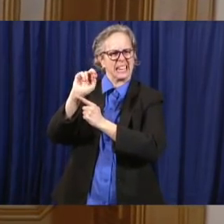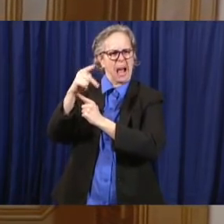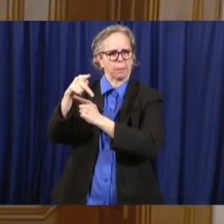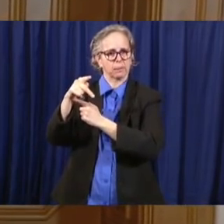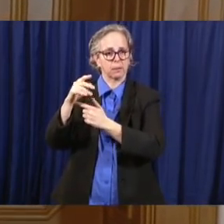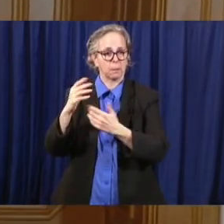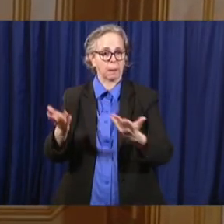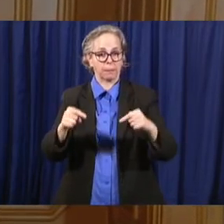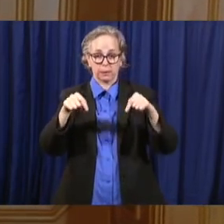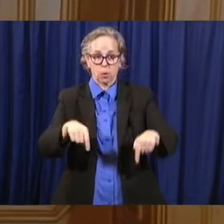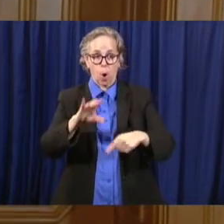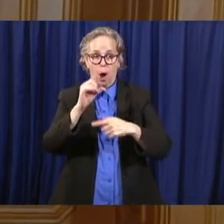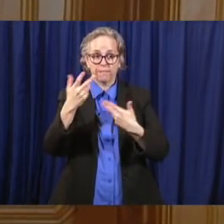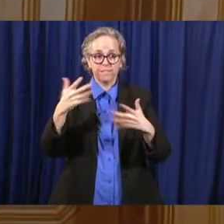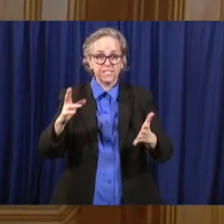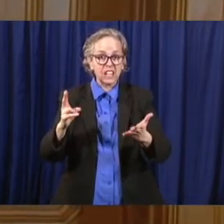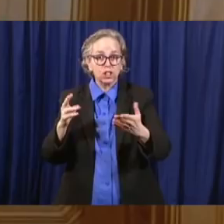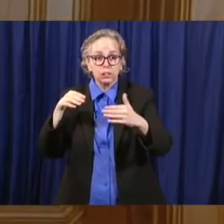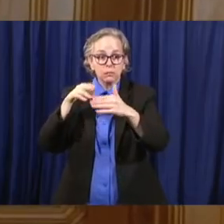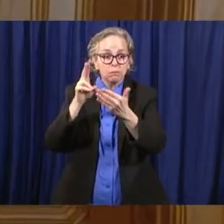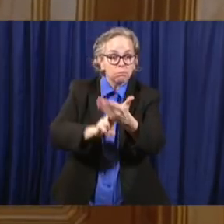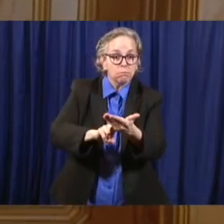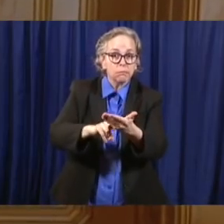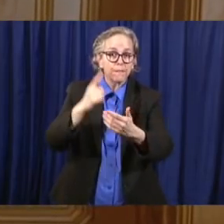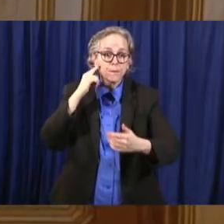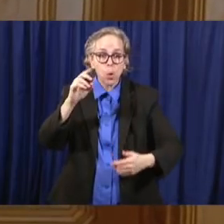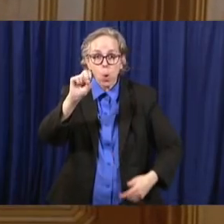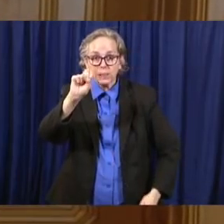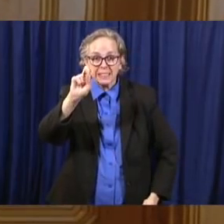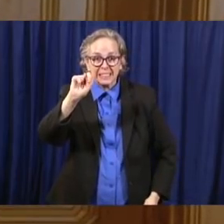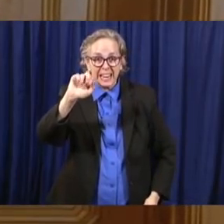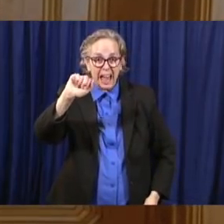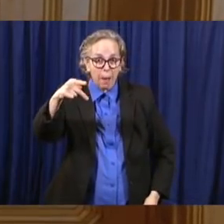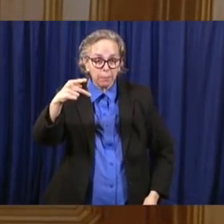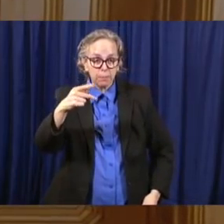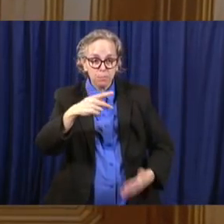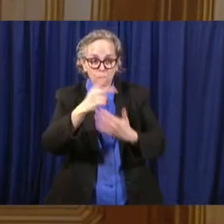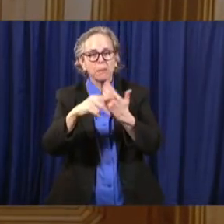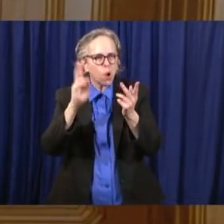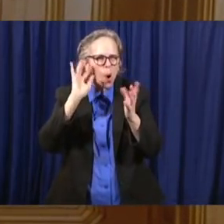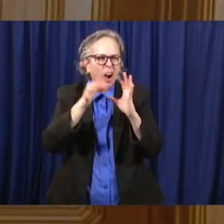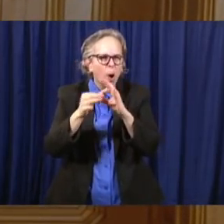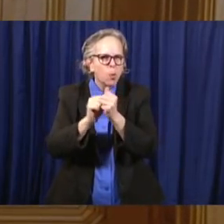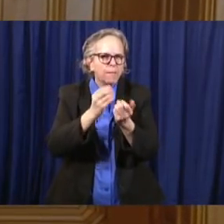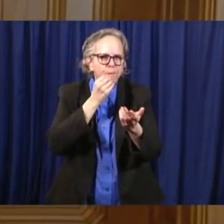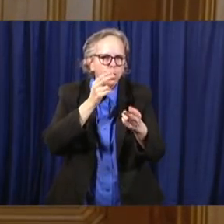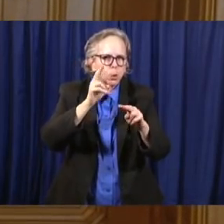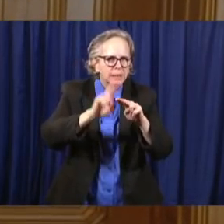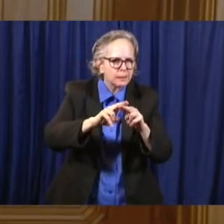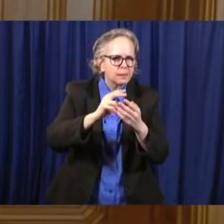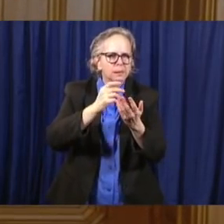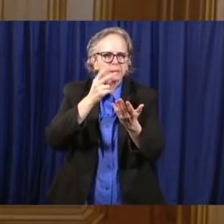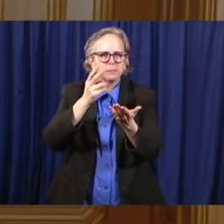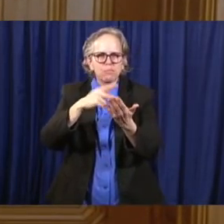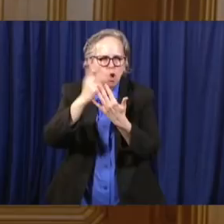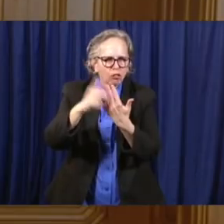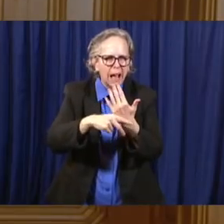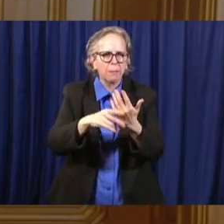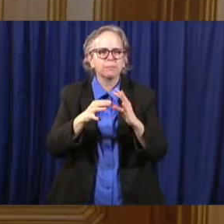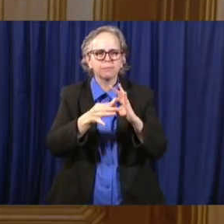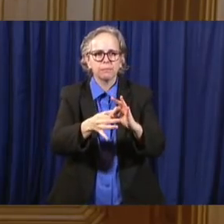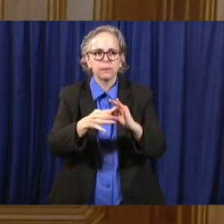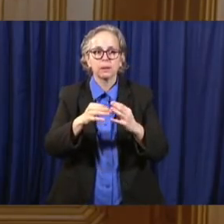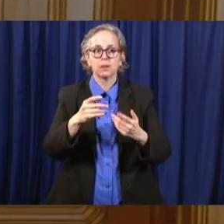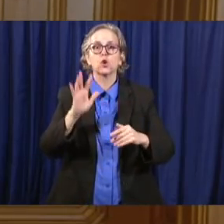Nutritional Assistance Program, better known as SNAP, will soon receive additional support to help them during the pandemic. Our